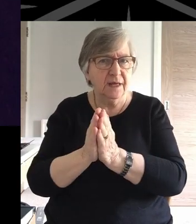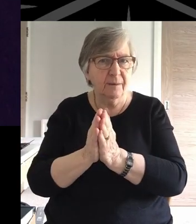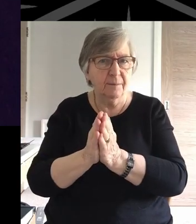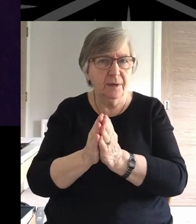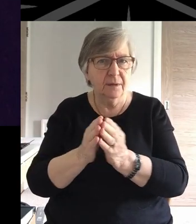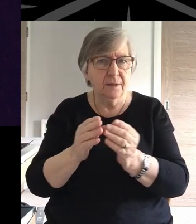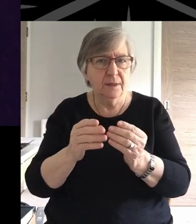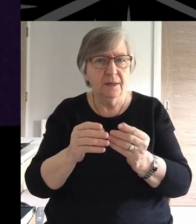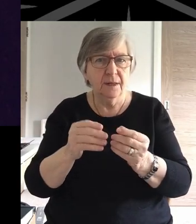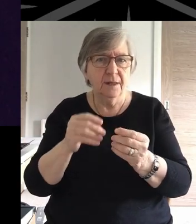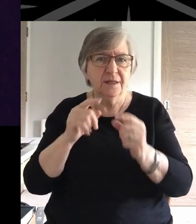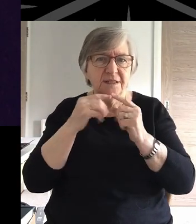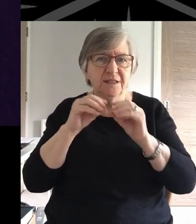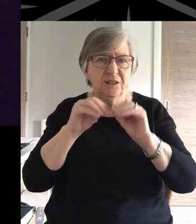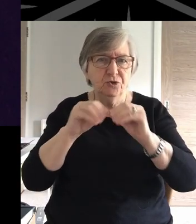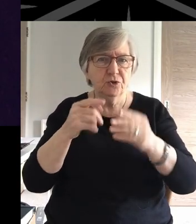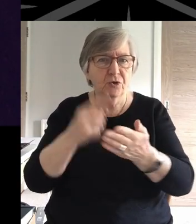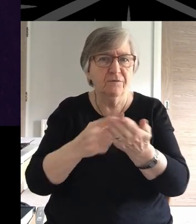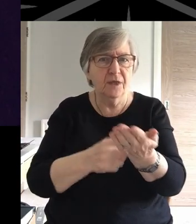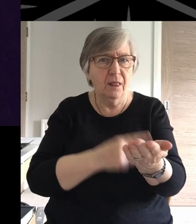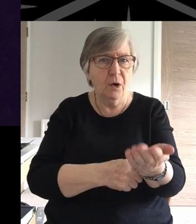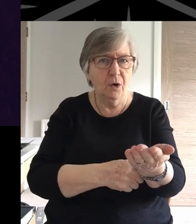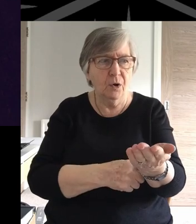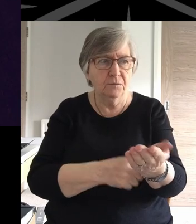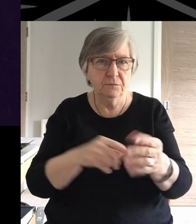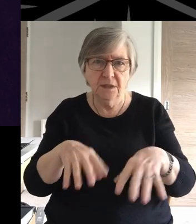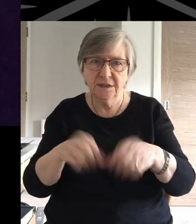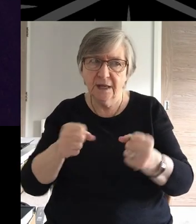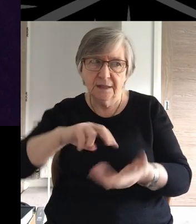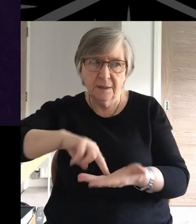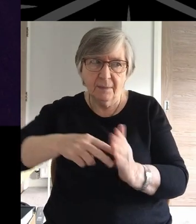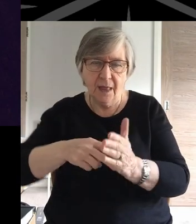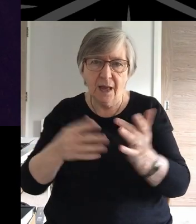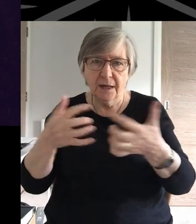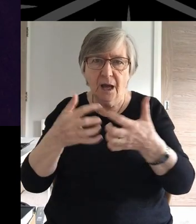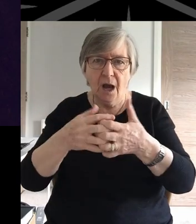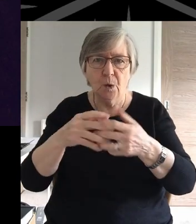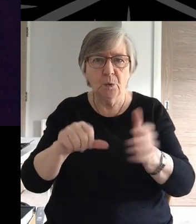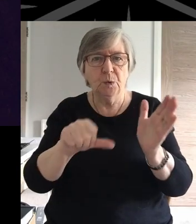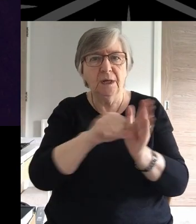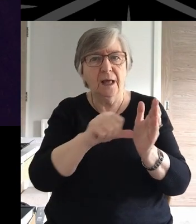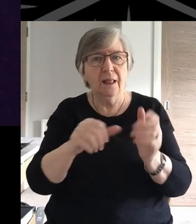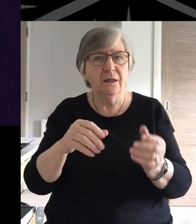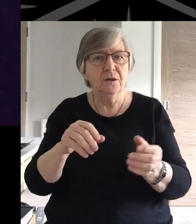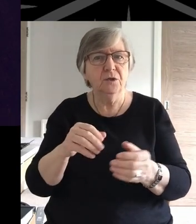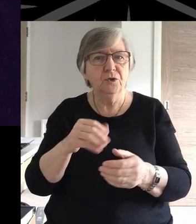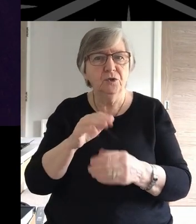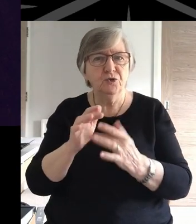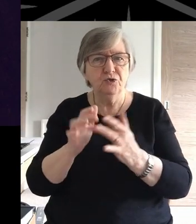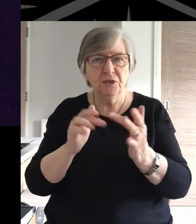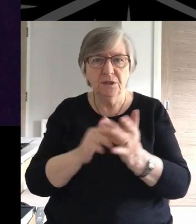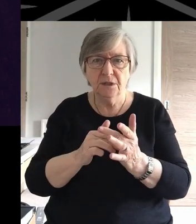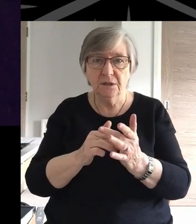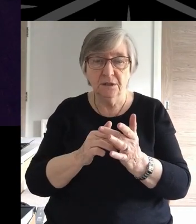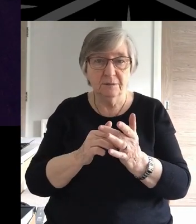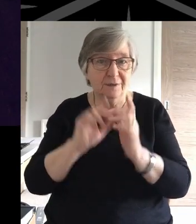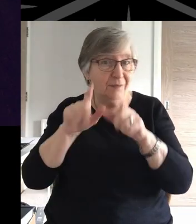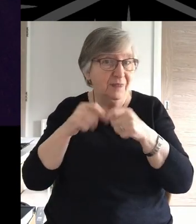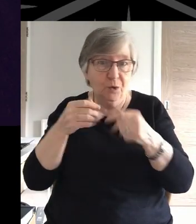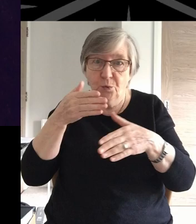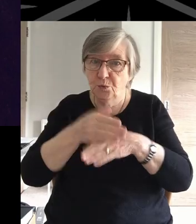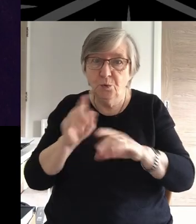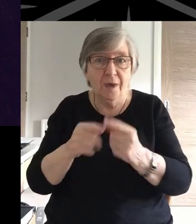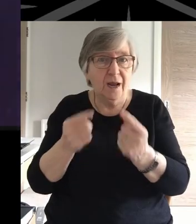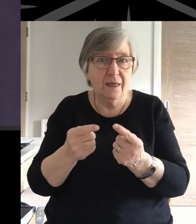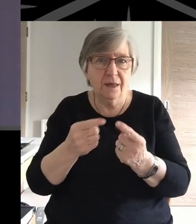law, and the other leaders of the people began planning how to kill him. But they could think of nothing because all the